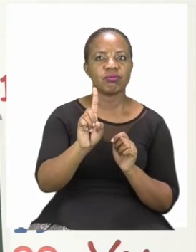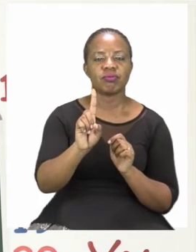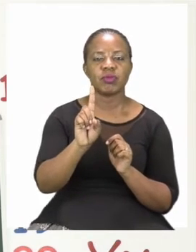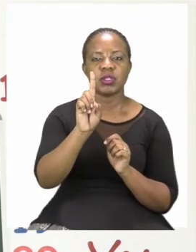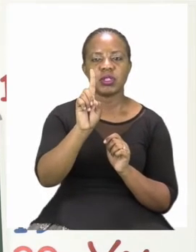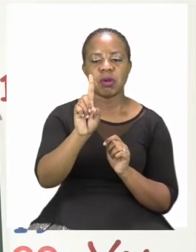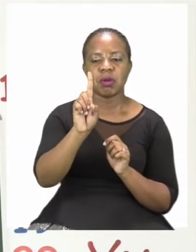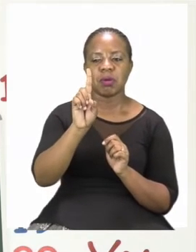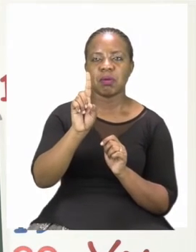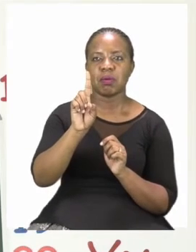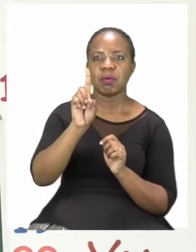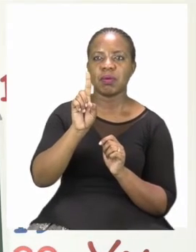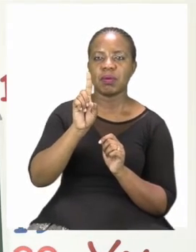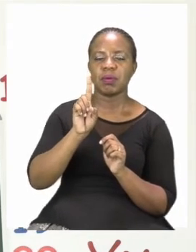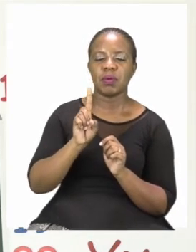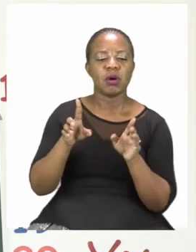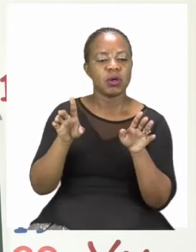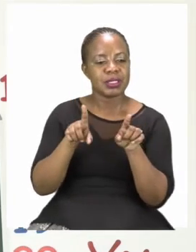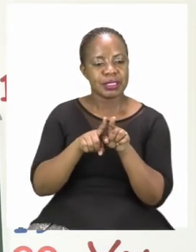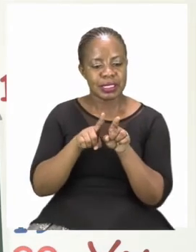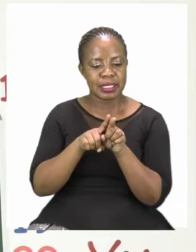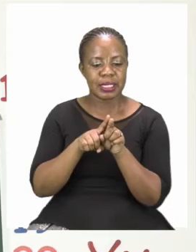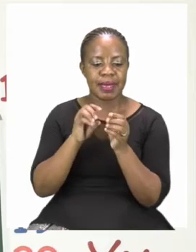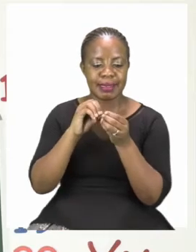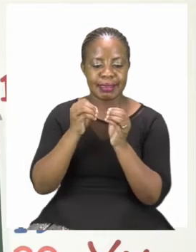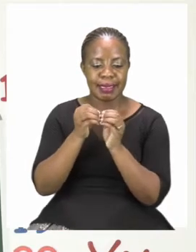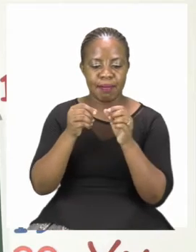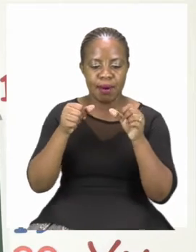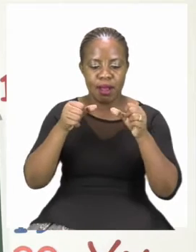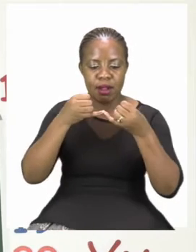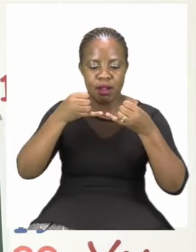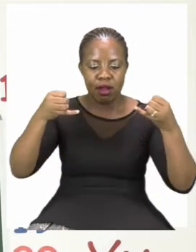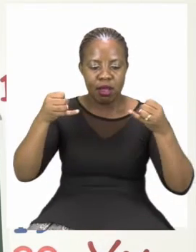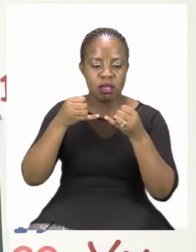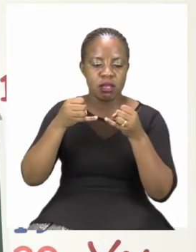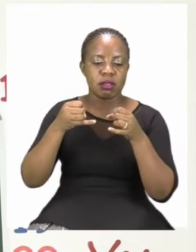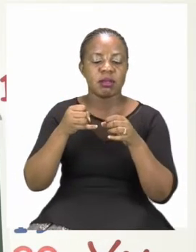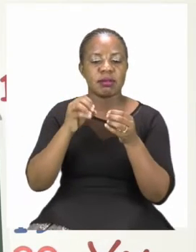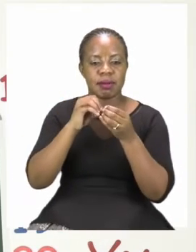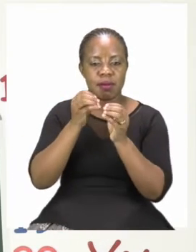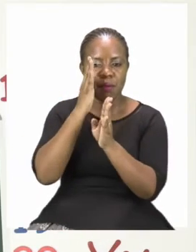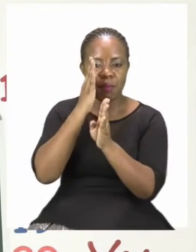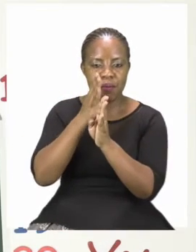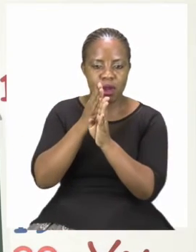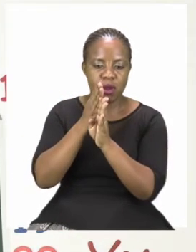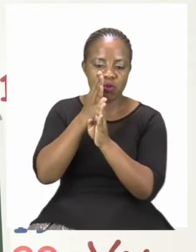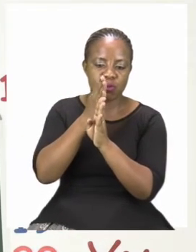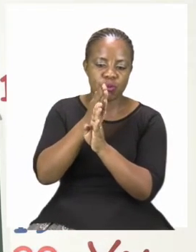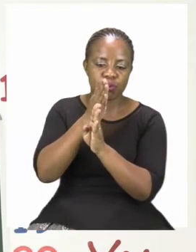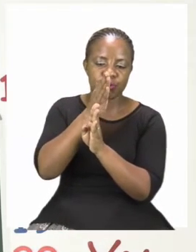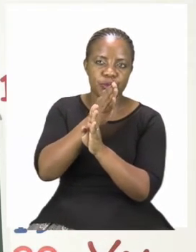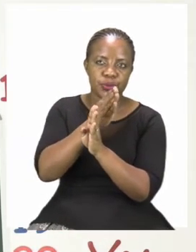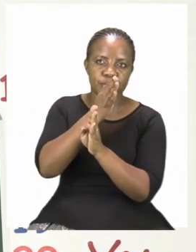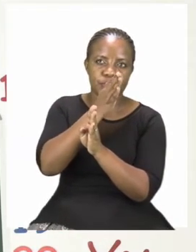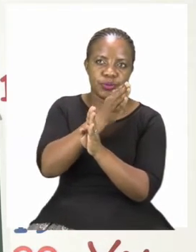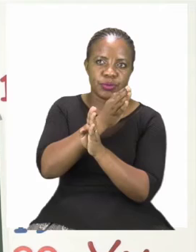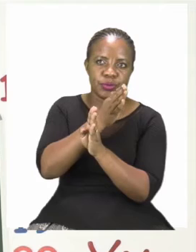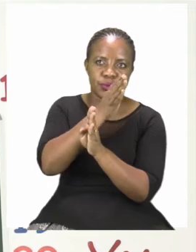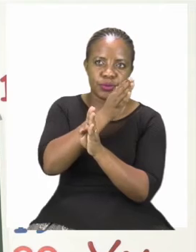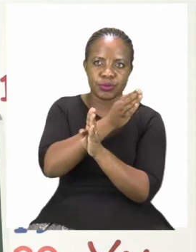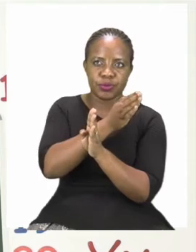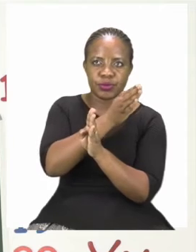www.zoshi.online and download the booklet. Follow us on Facebook to never miss a video. Subscribe to our Zoshi Telegram channel if you want